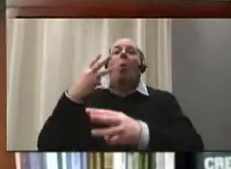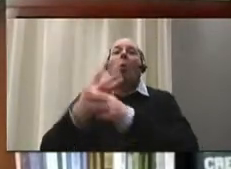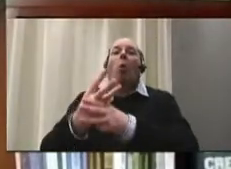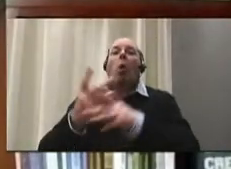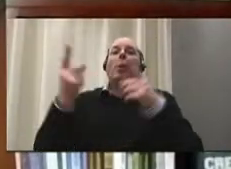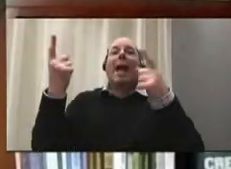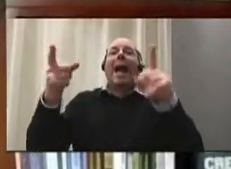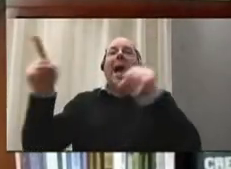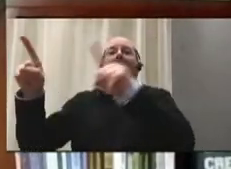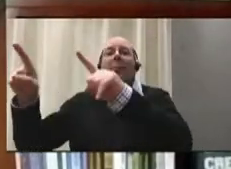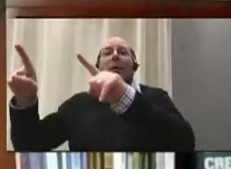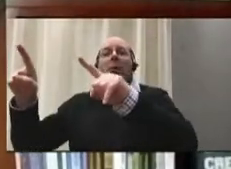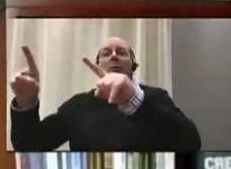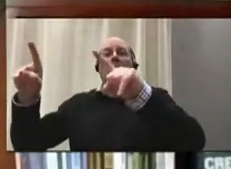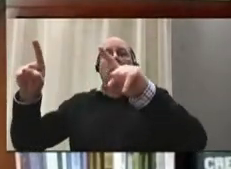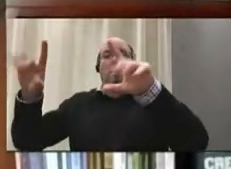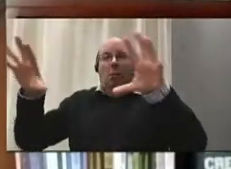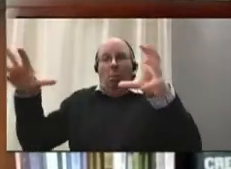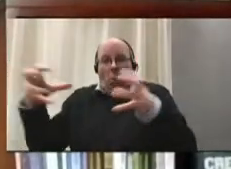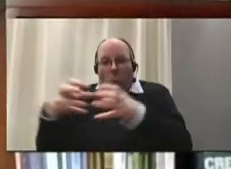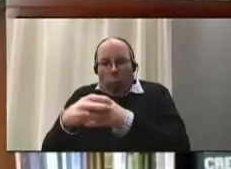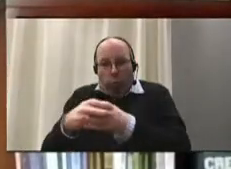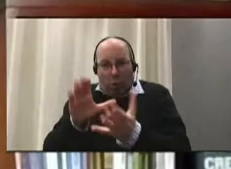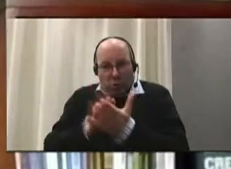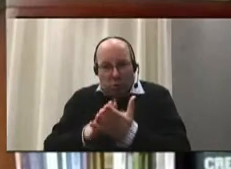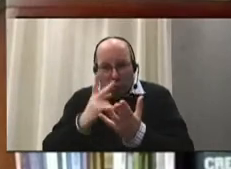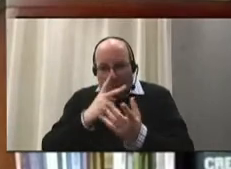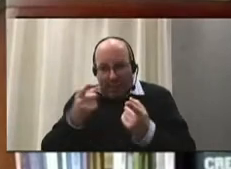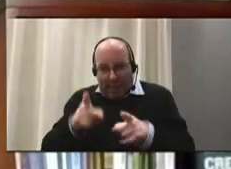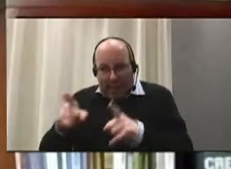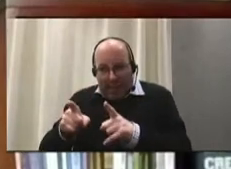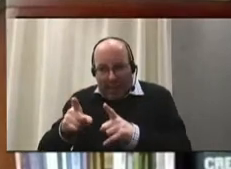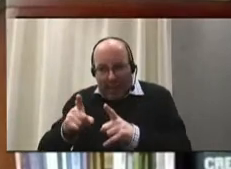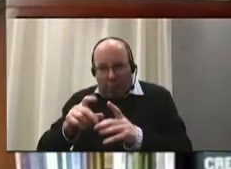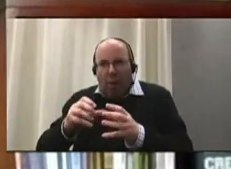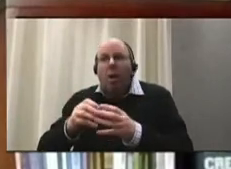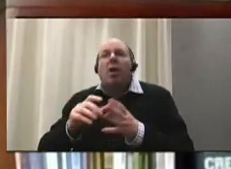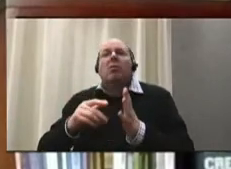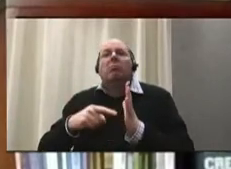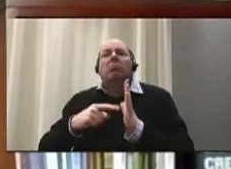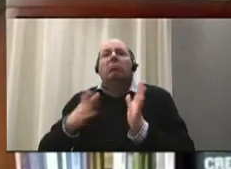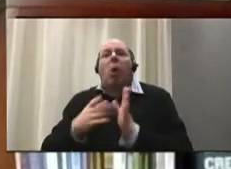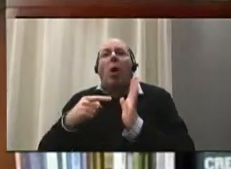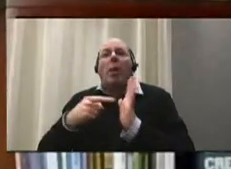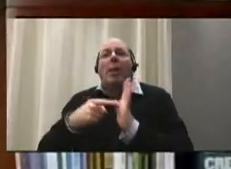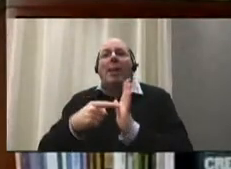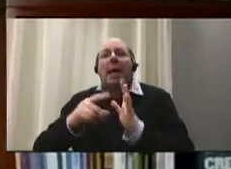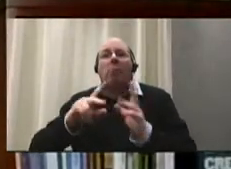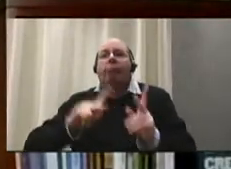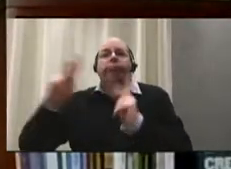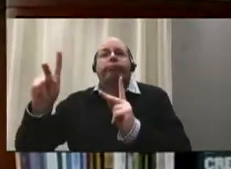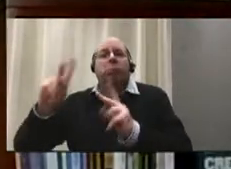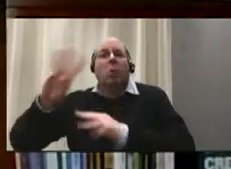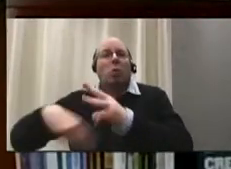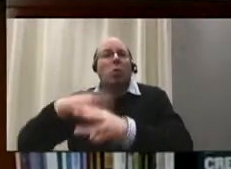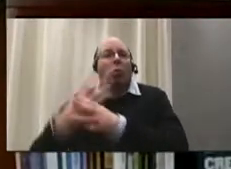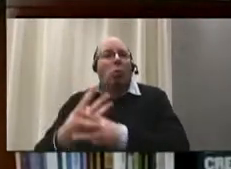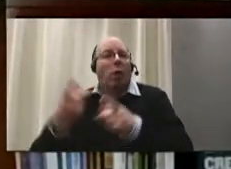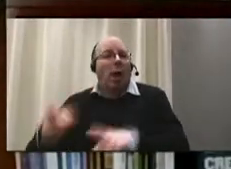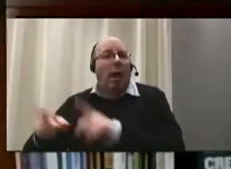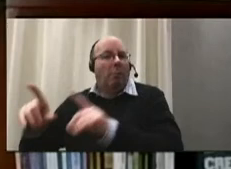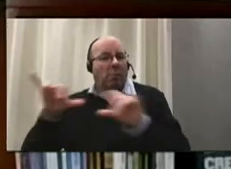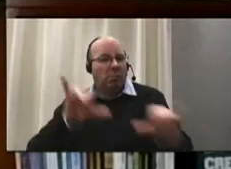down to making sure that we continue to work with our leaders to call out and address when these things are absolutely unacceptable. And that takes